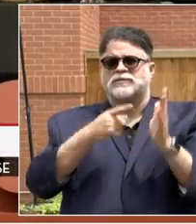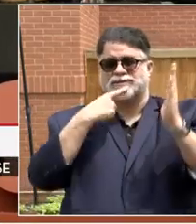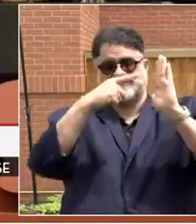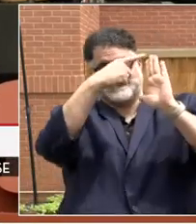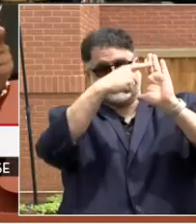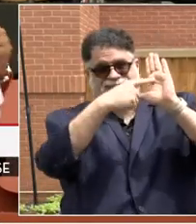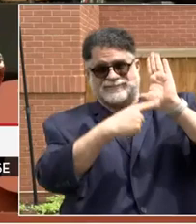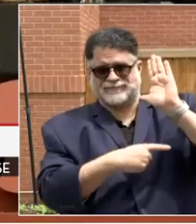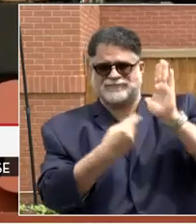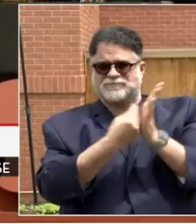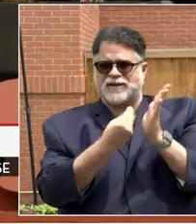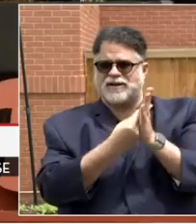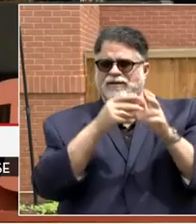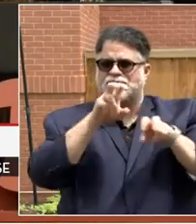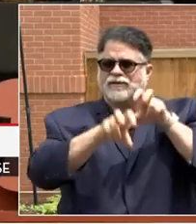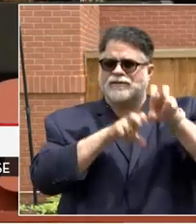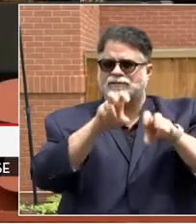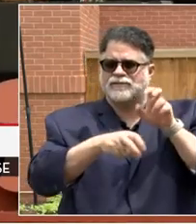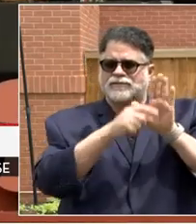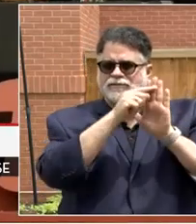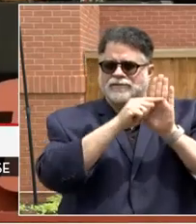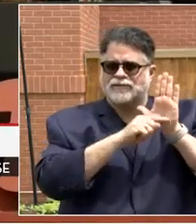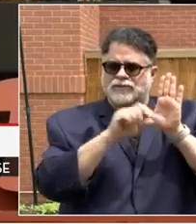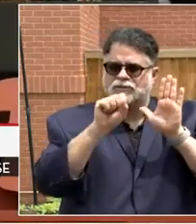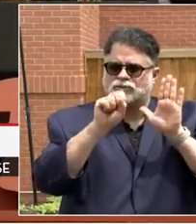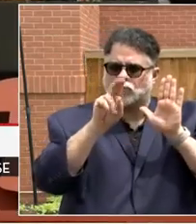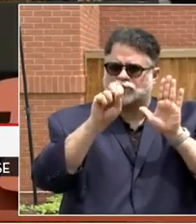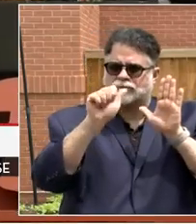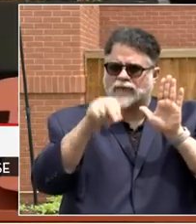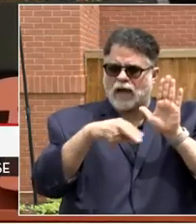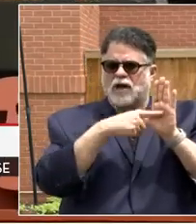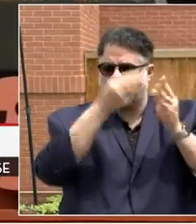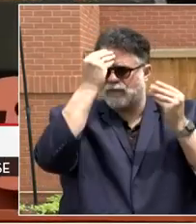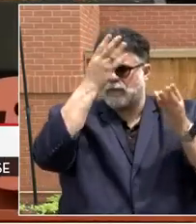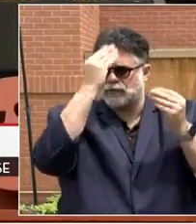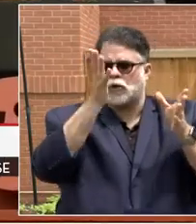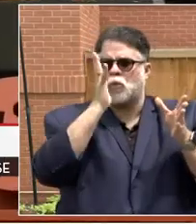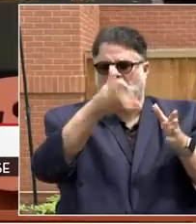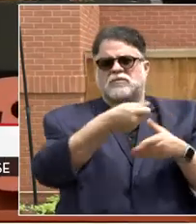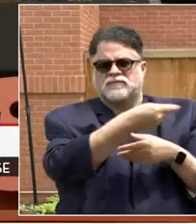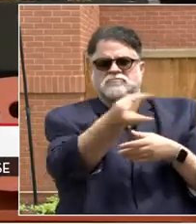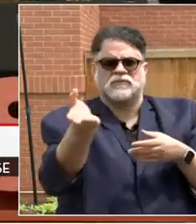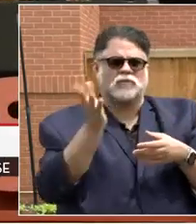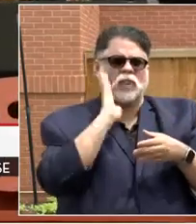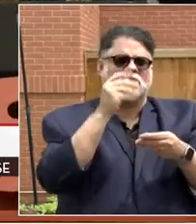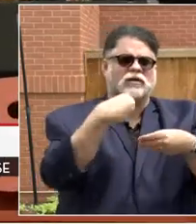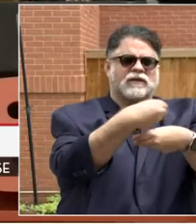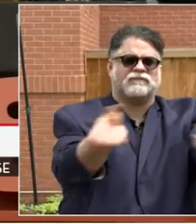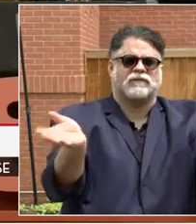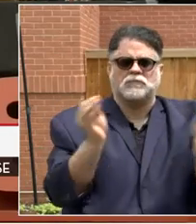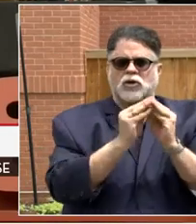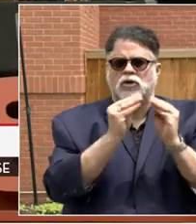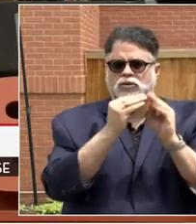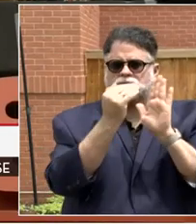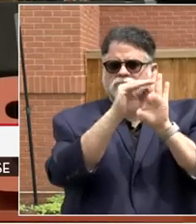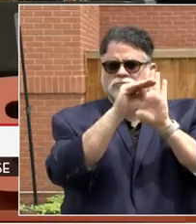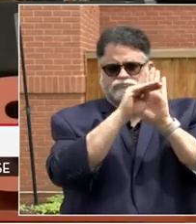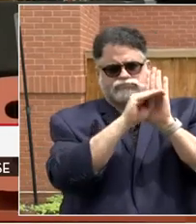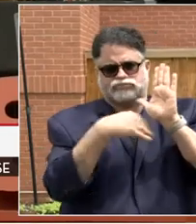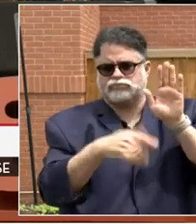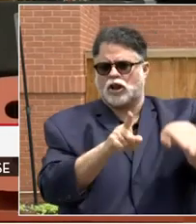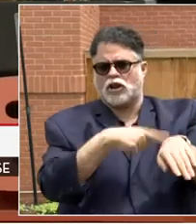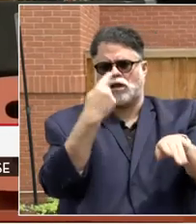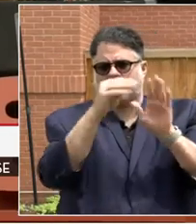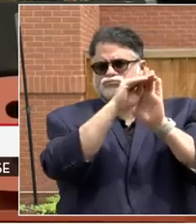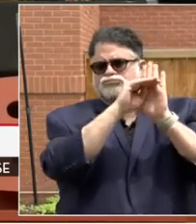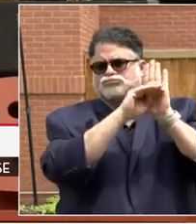have Susanna give you some of that information. I'll give you a few. It's a pretty long list. One of the new ones is $2